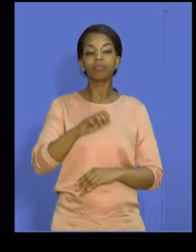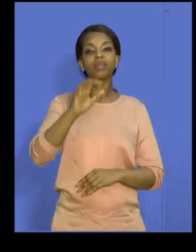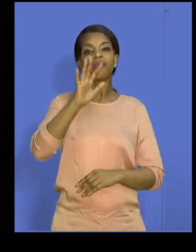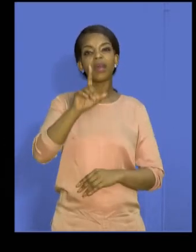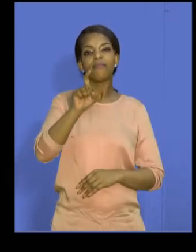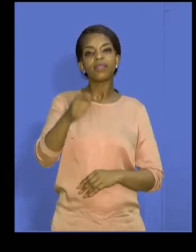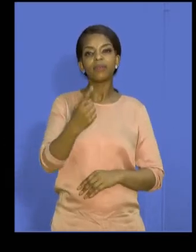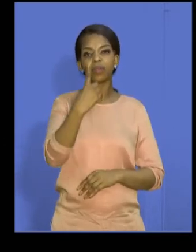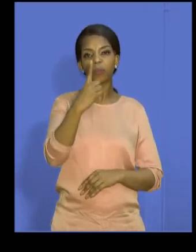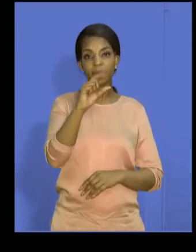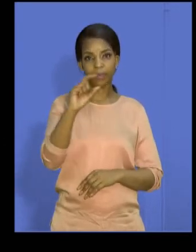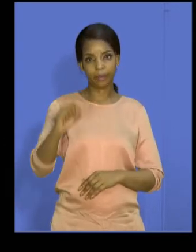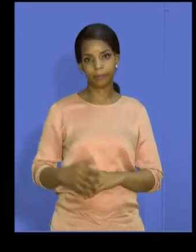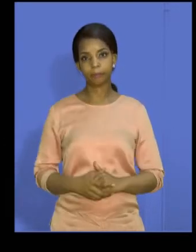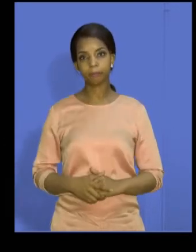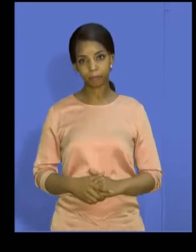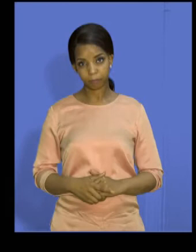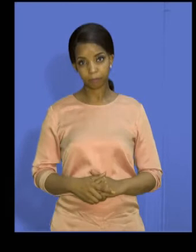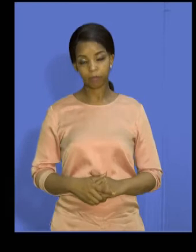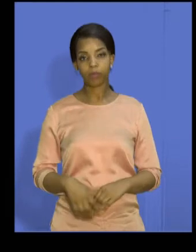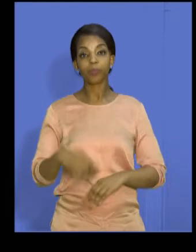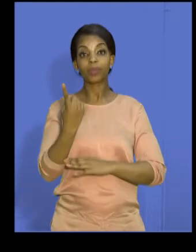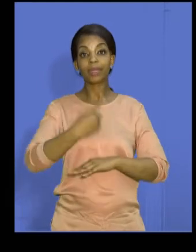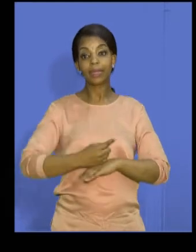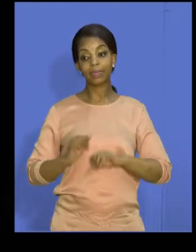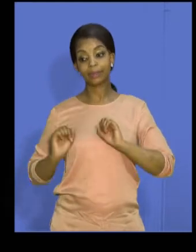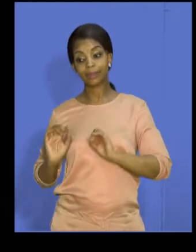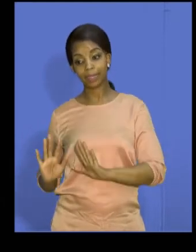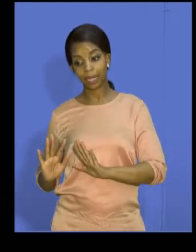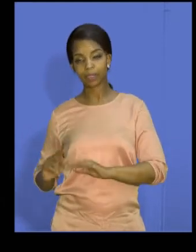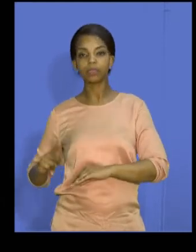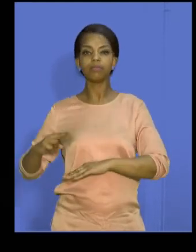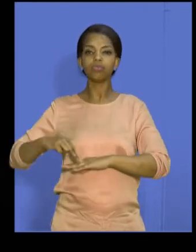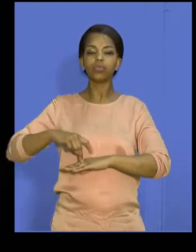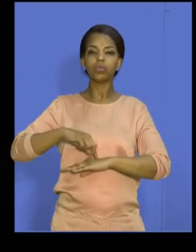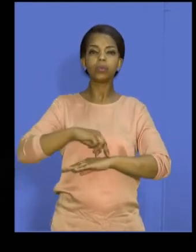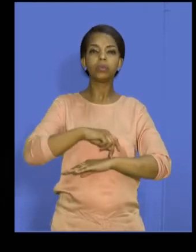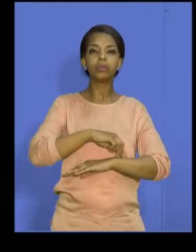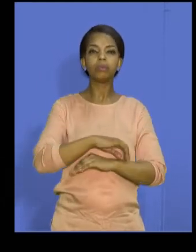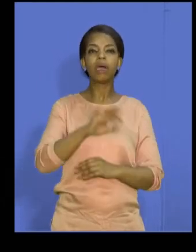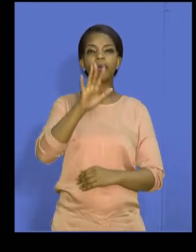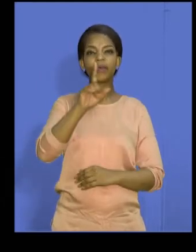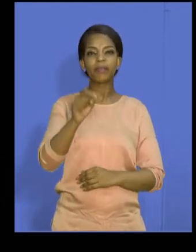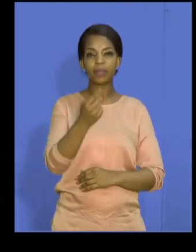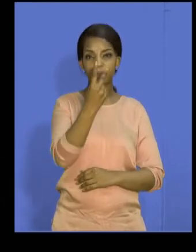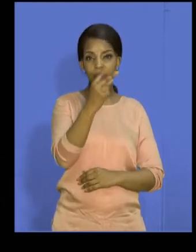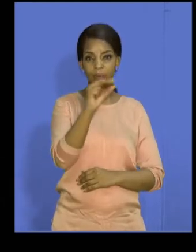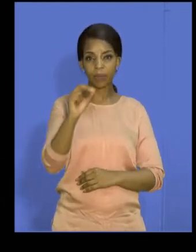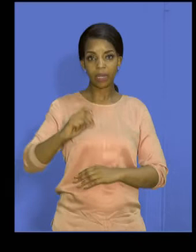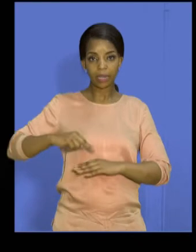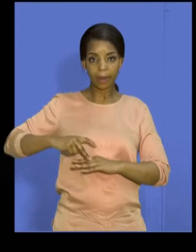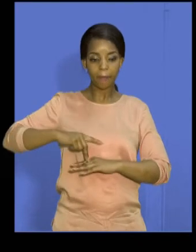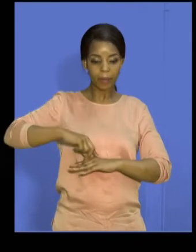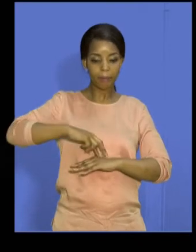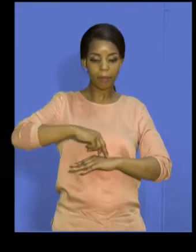day, they walk 5.2 steps. Was there a change from the 9th day to the 10th day?